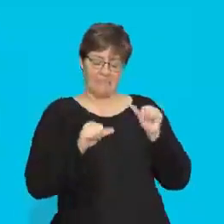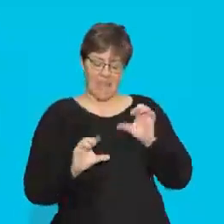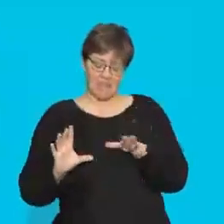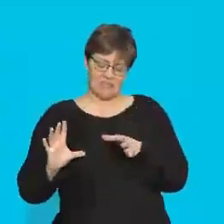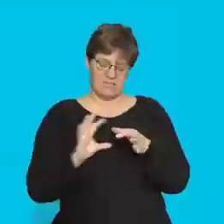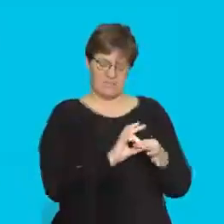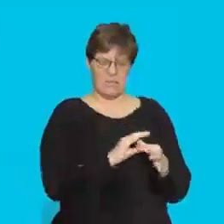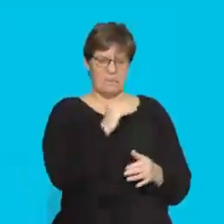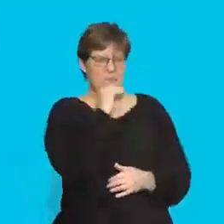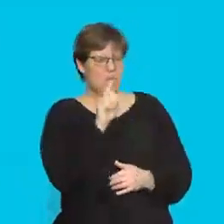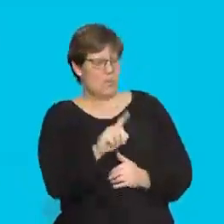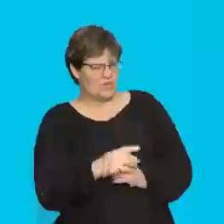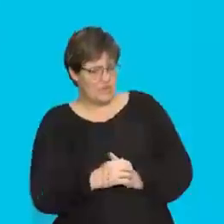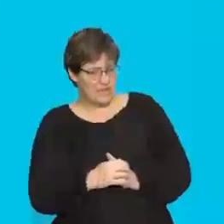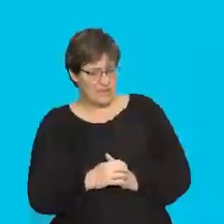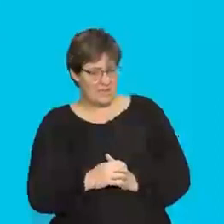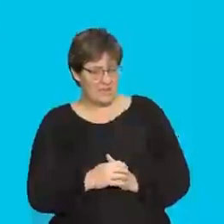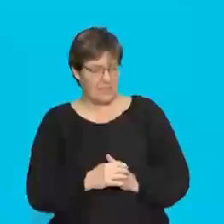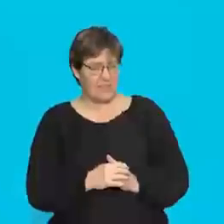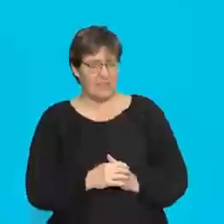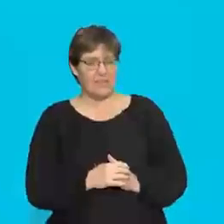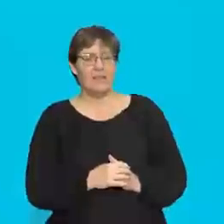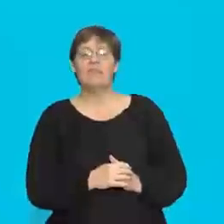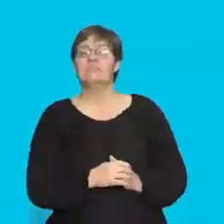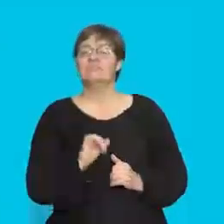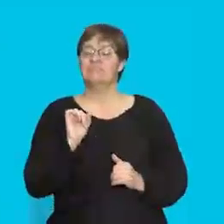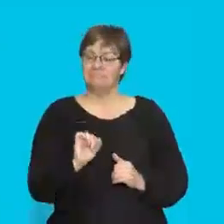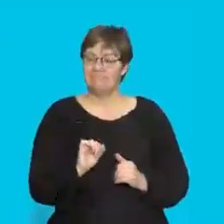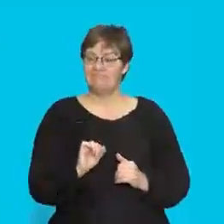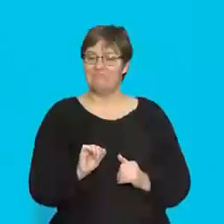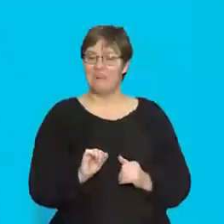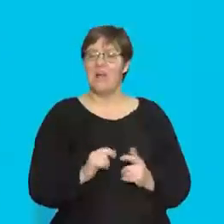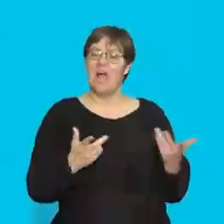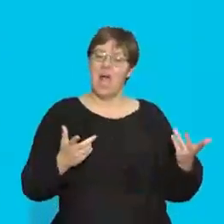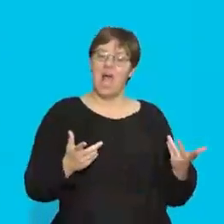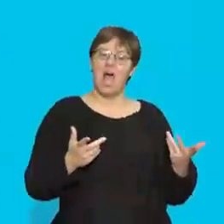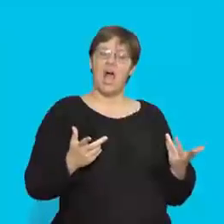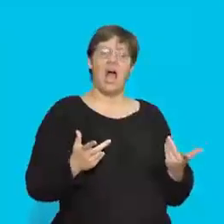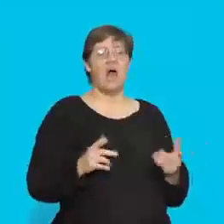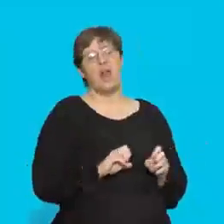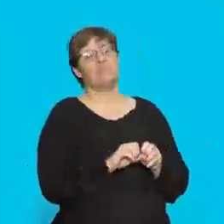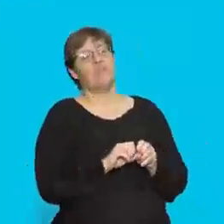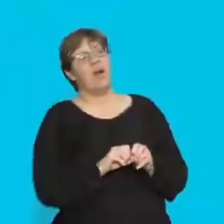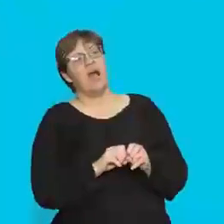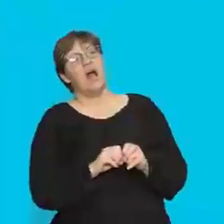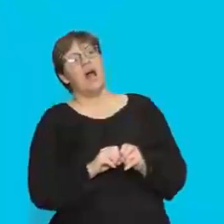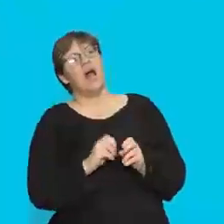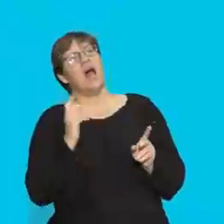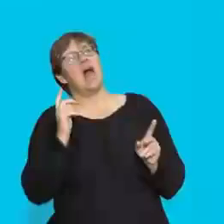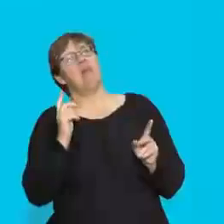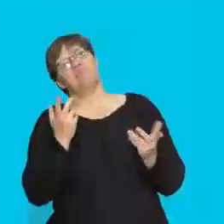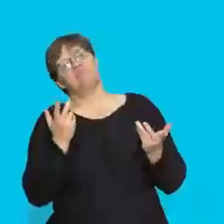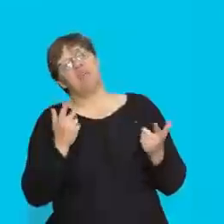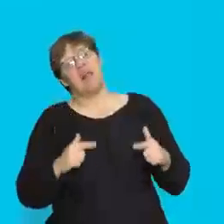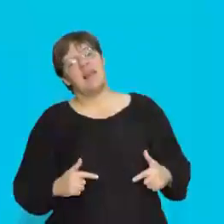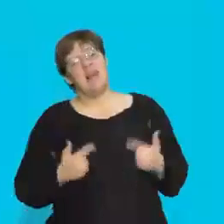life sciences, because like so many terms in life sciences, it has a general everyday meaning